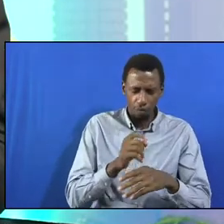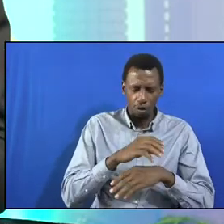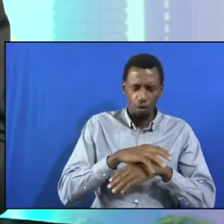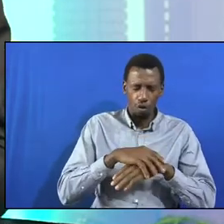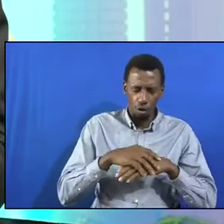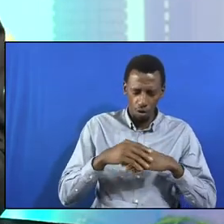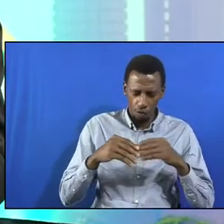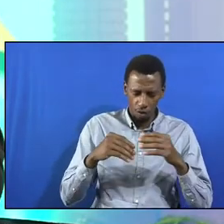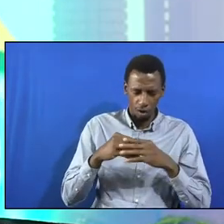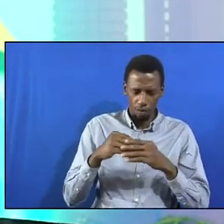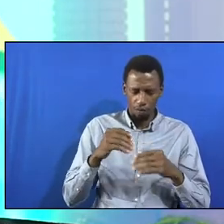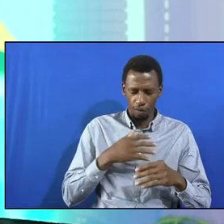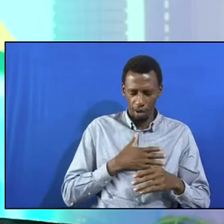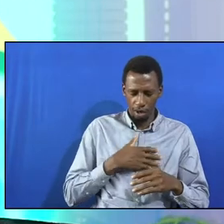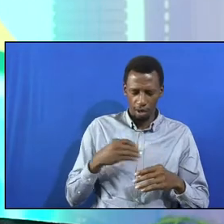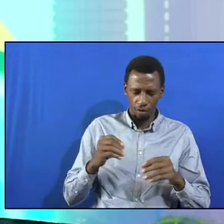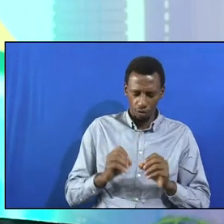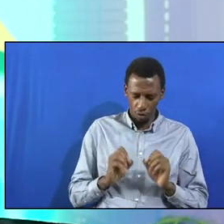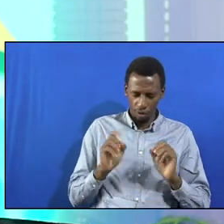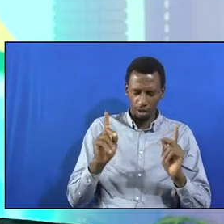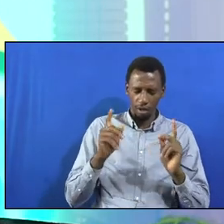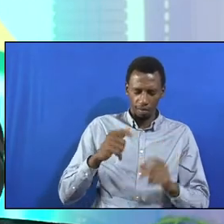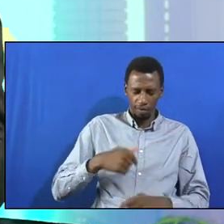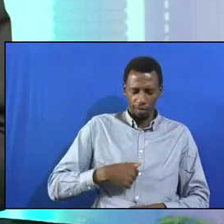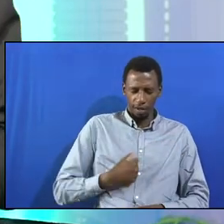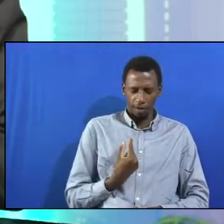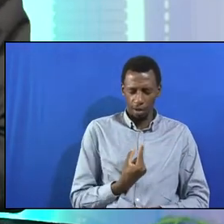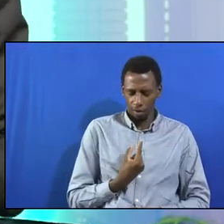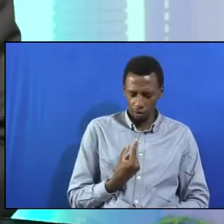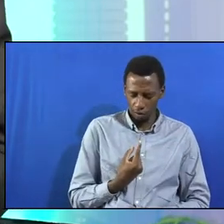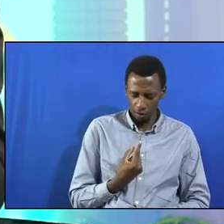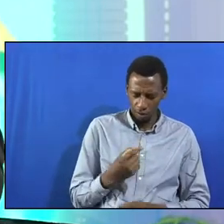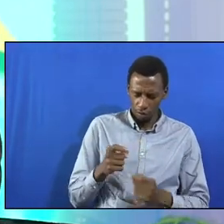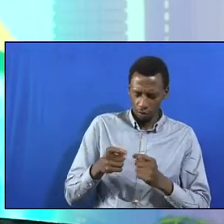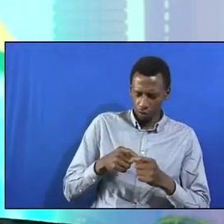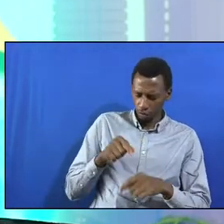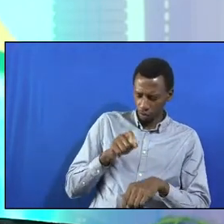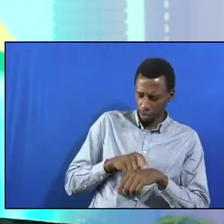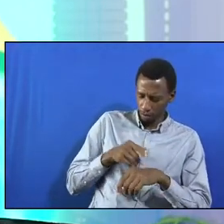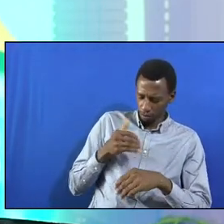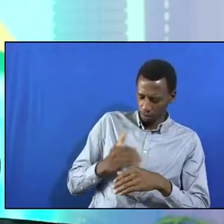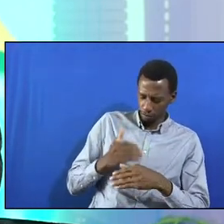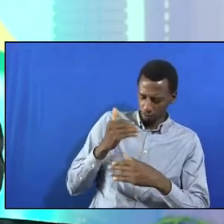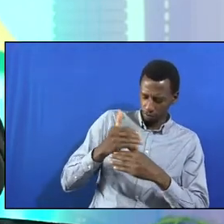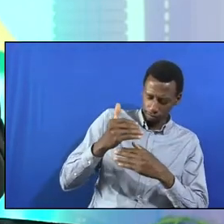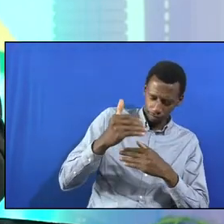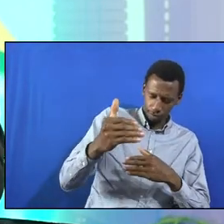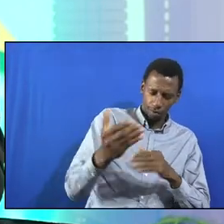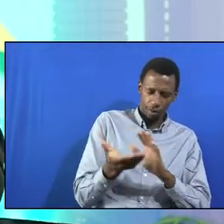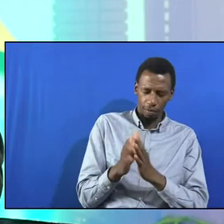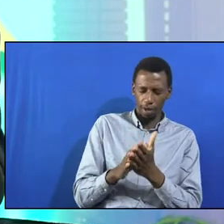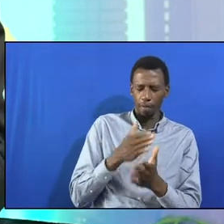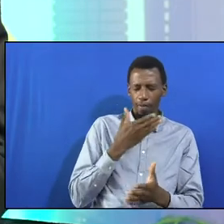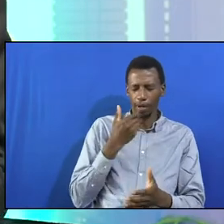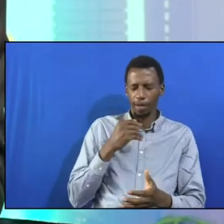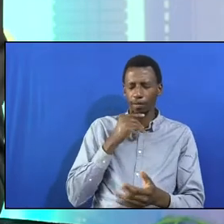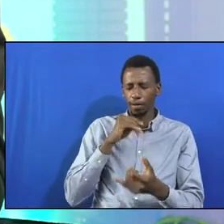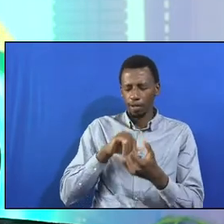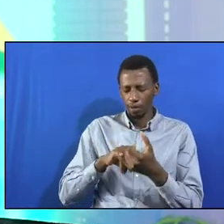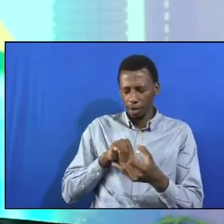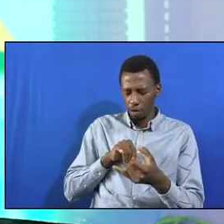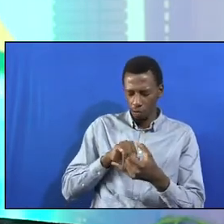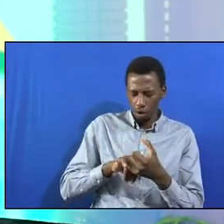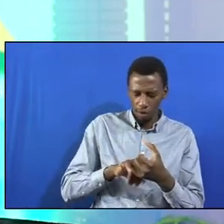comfortable and okay with ourselves, so that from that point on, we can become better husbands, better wives,